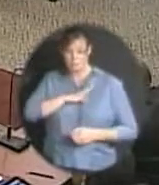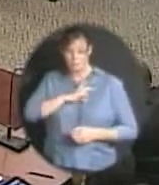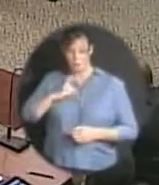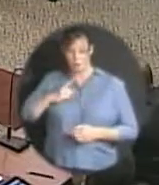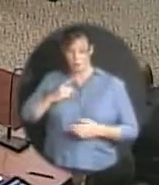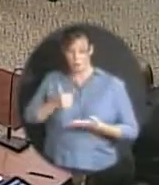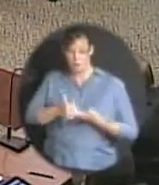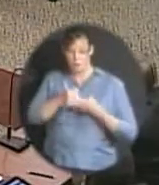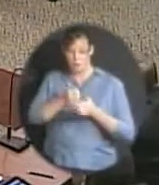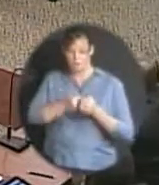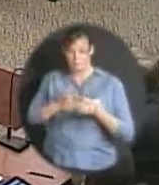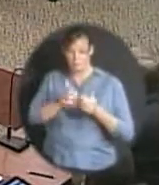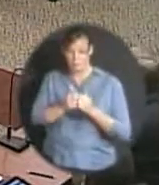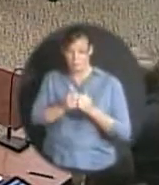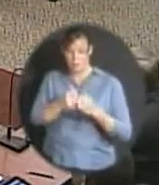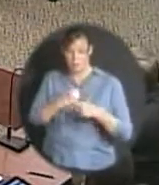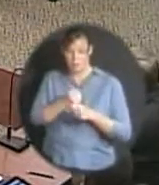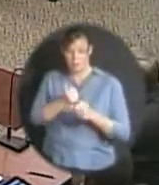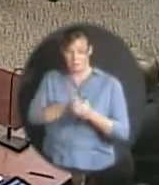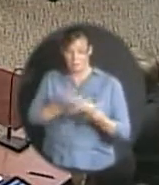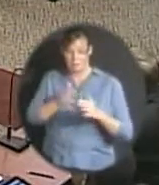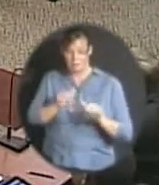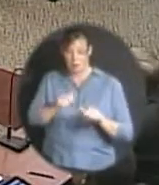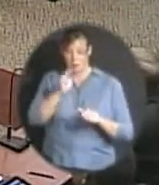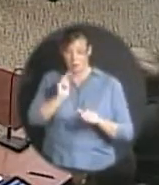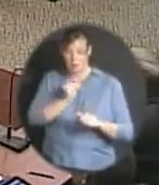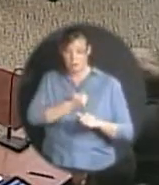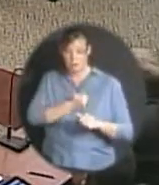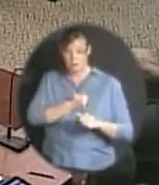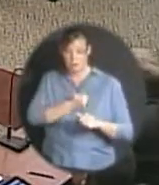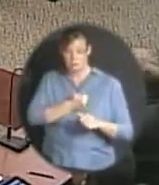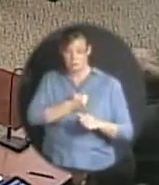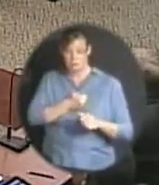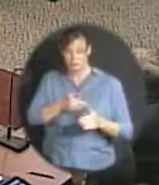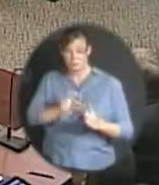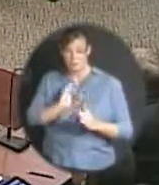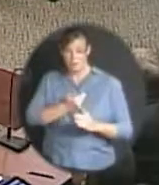helping put everything together and making everything possible for us. That allowed us to do this.